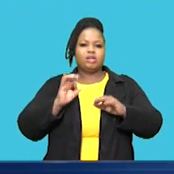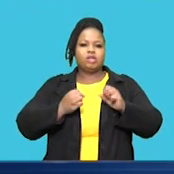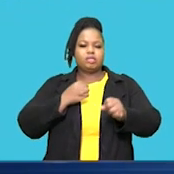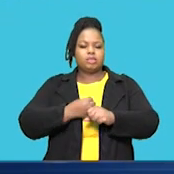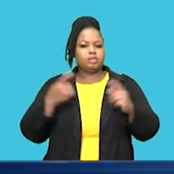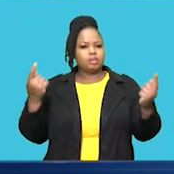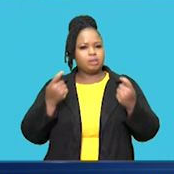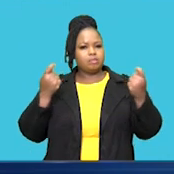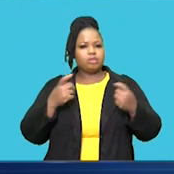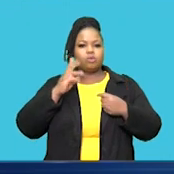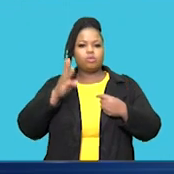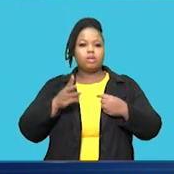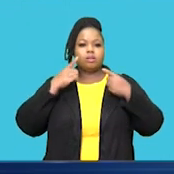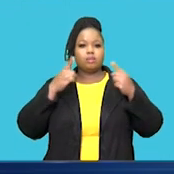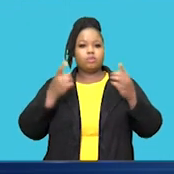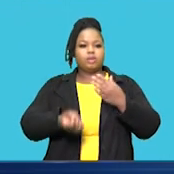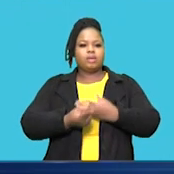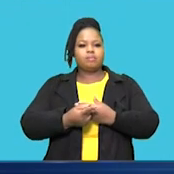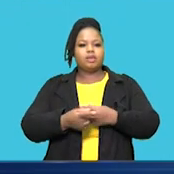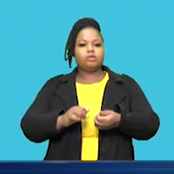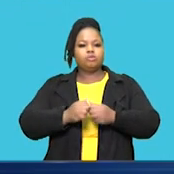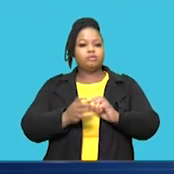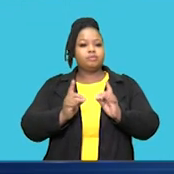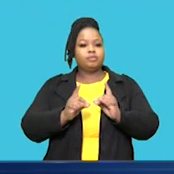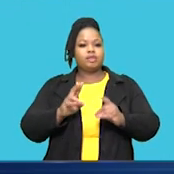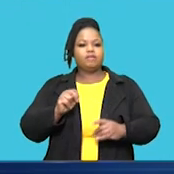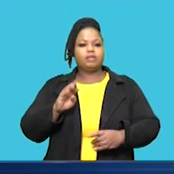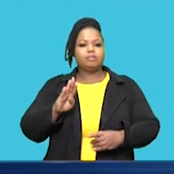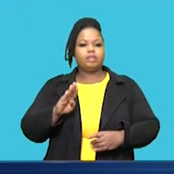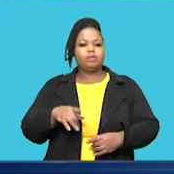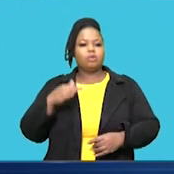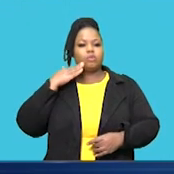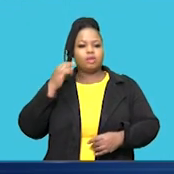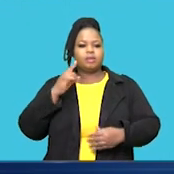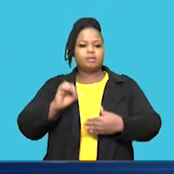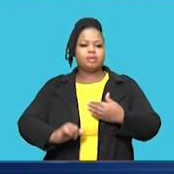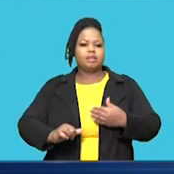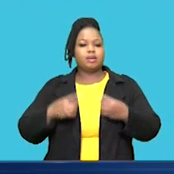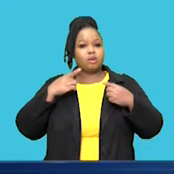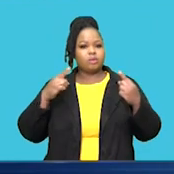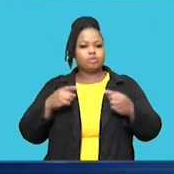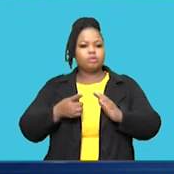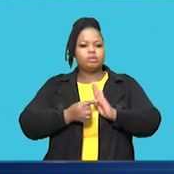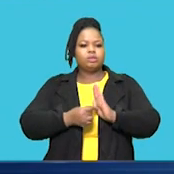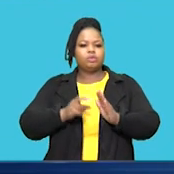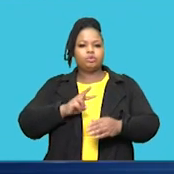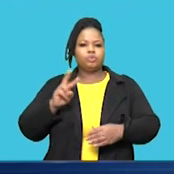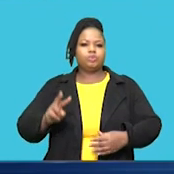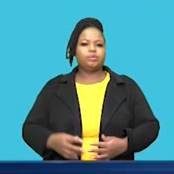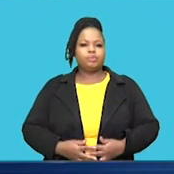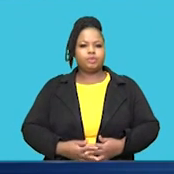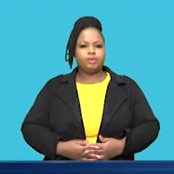botsitso ba mokga e tlong ho tshwarelwa mabaleng a dipapadi ya FNB mohlagodi e hodimo e tlabeng e hlola matsatsi a 29.